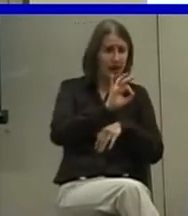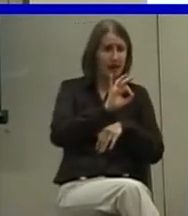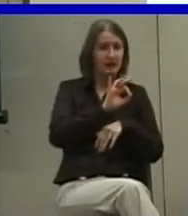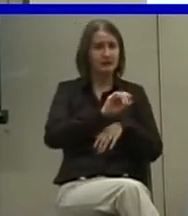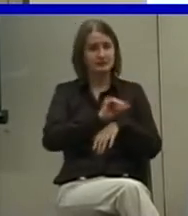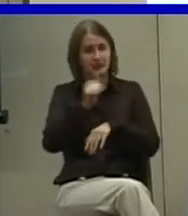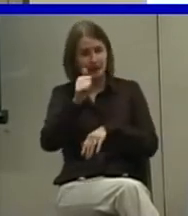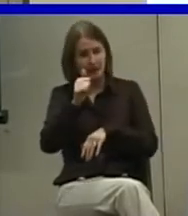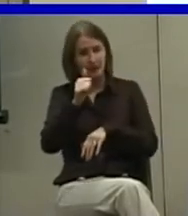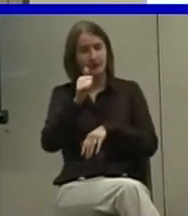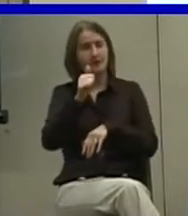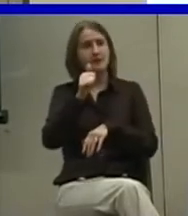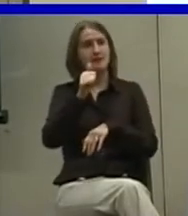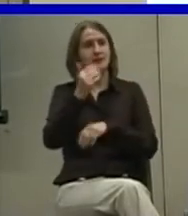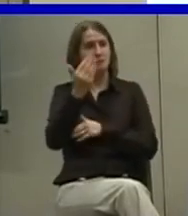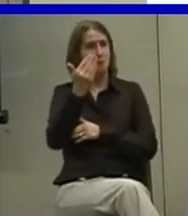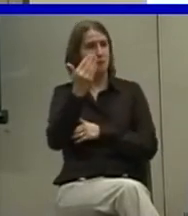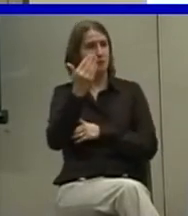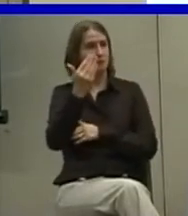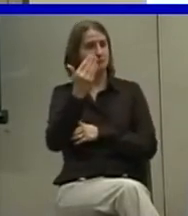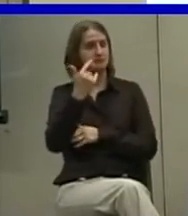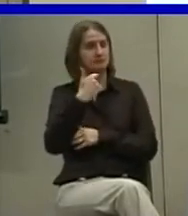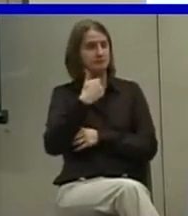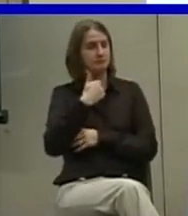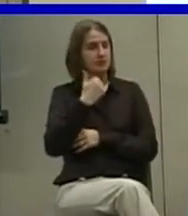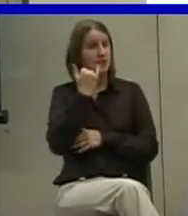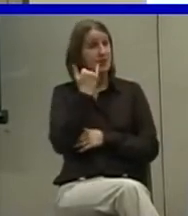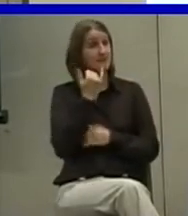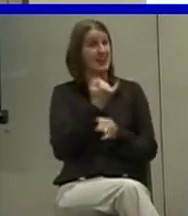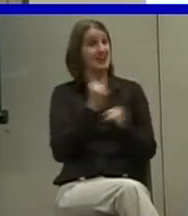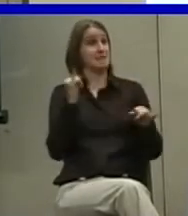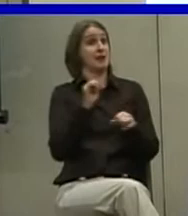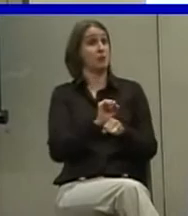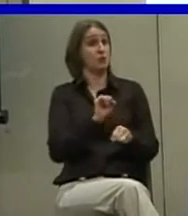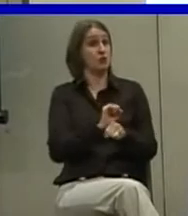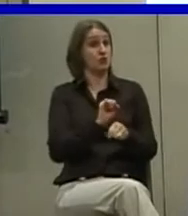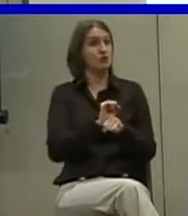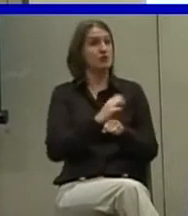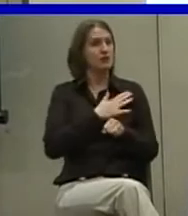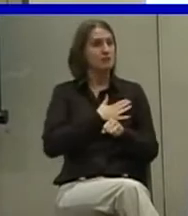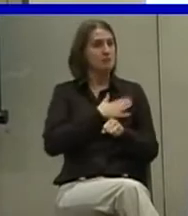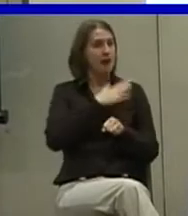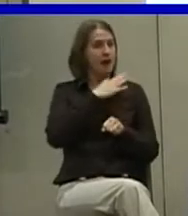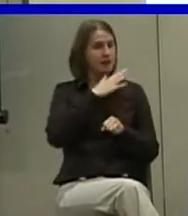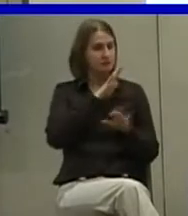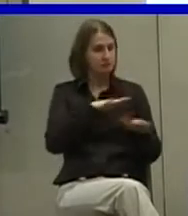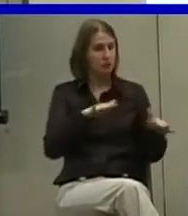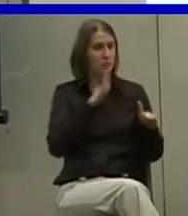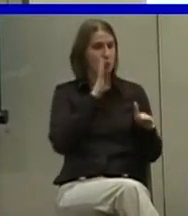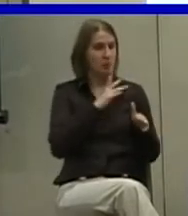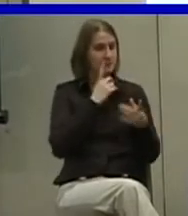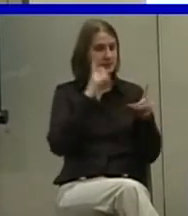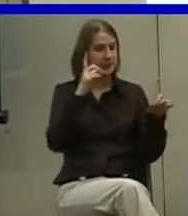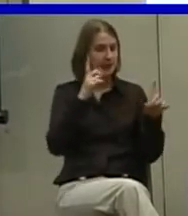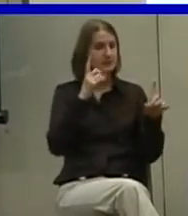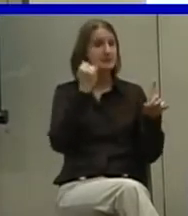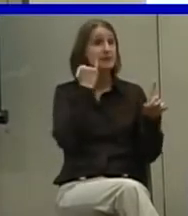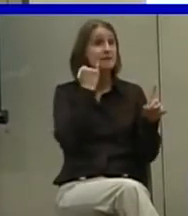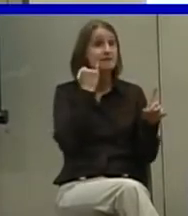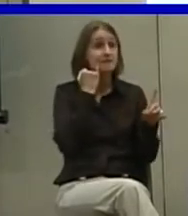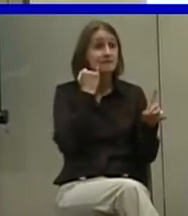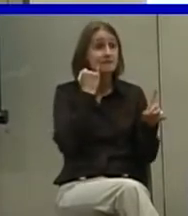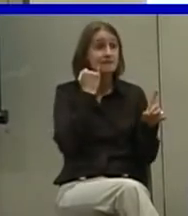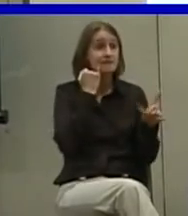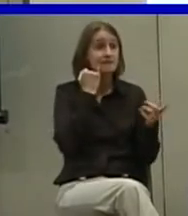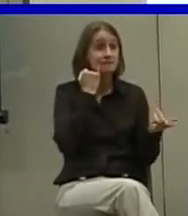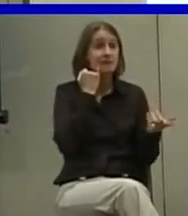a.m.? When we're doing independent work time in my classroom, my kids will be successful if they're doing what?